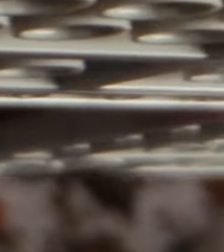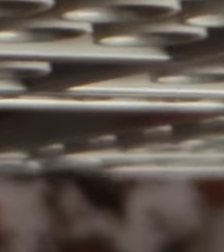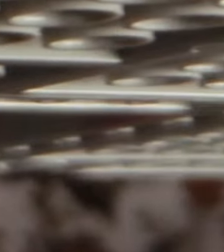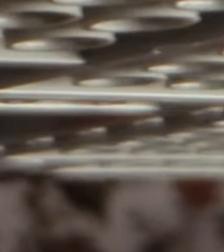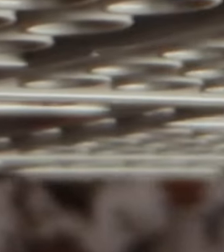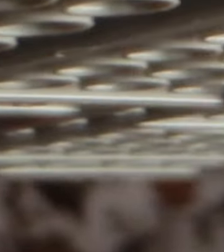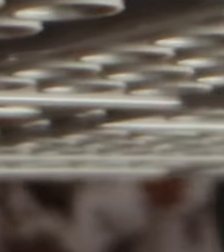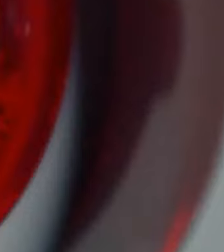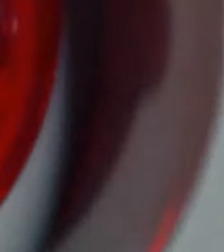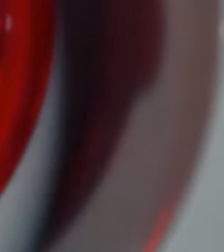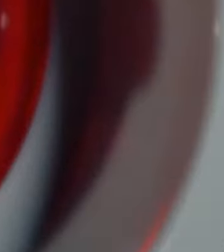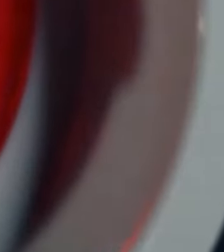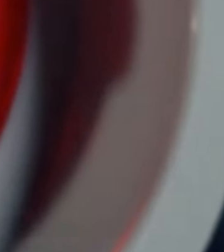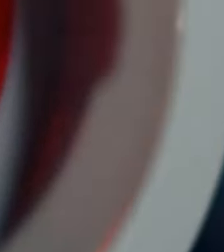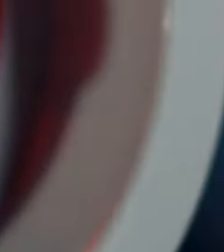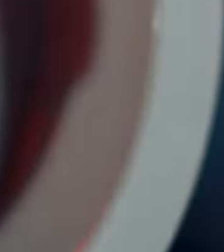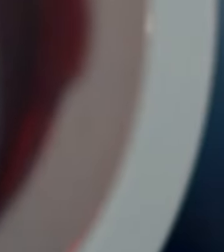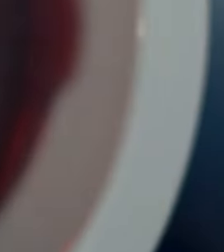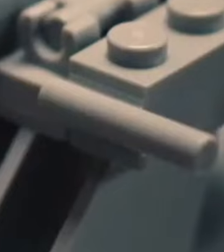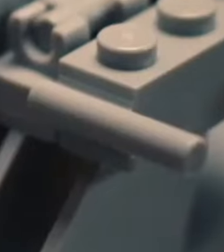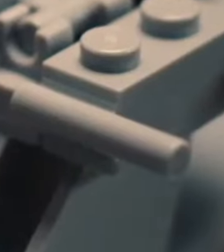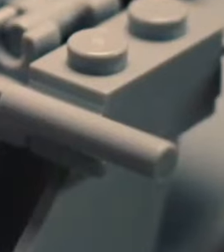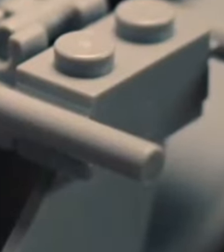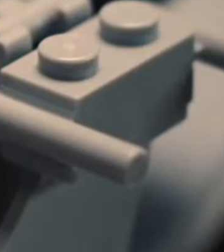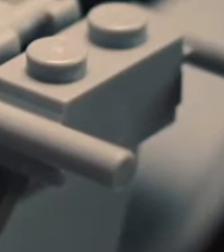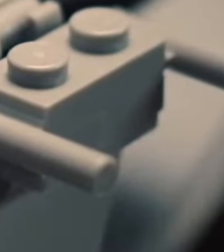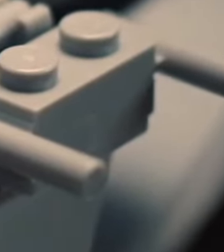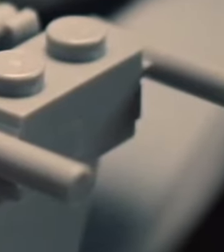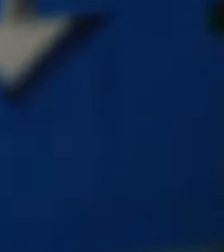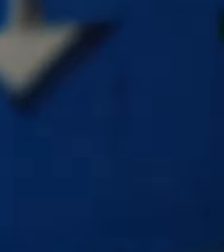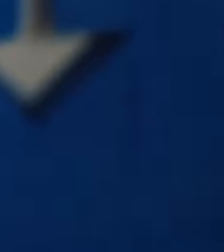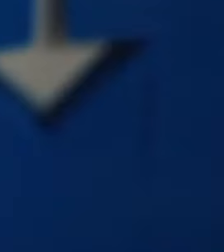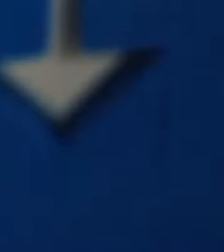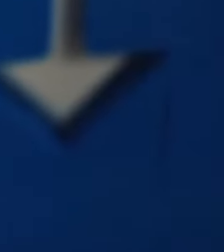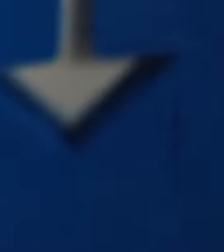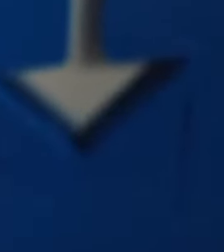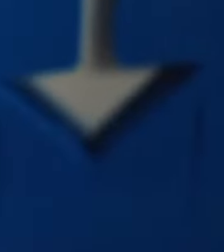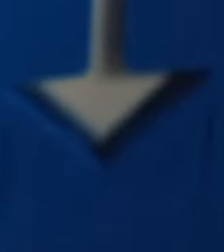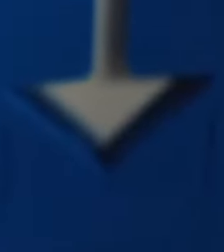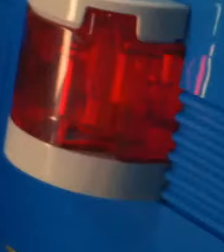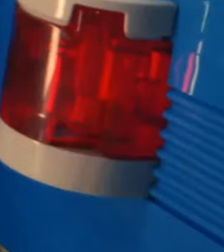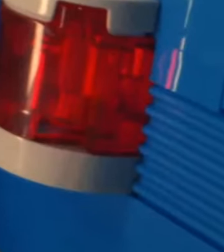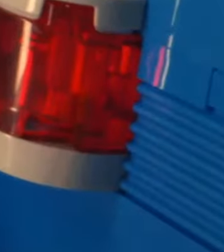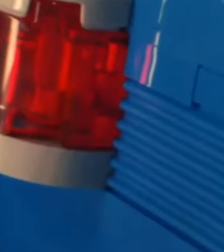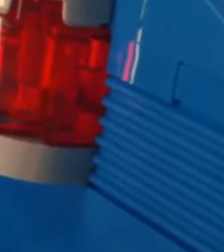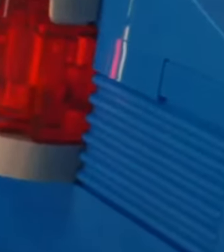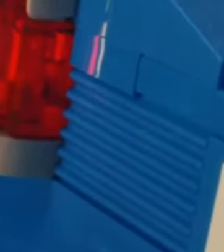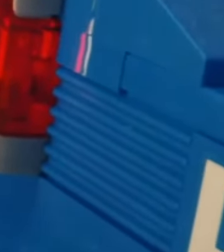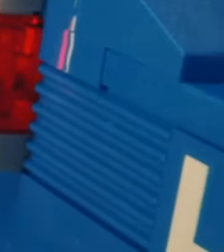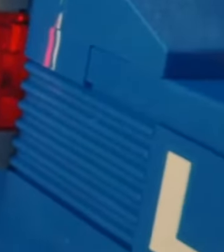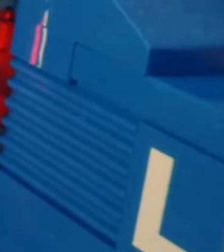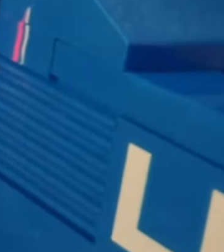Today, we're reuniting adult fans with a set from their childhood and hopefully sparking great memories of the people they